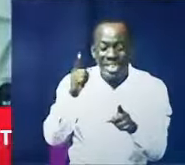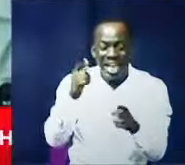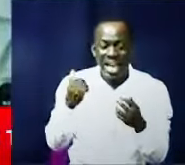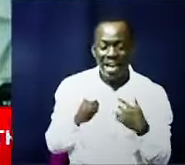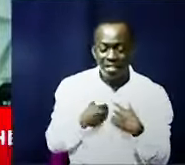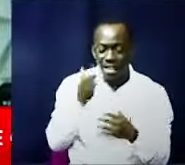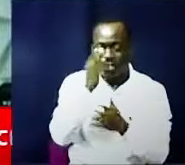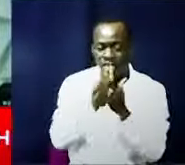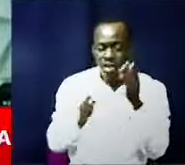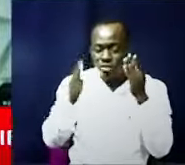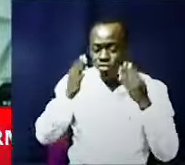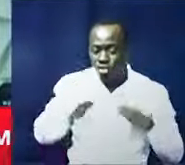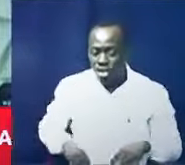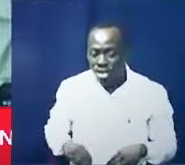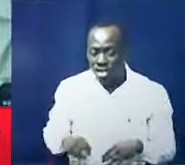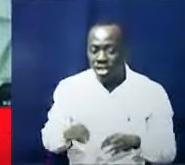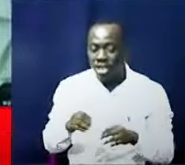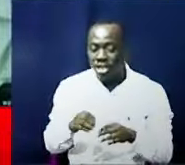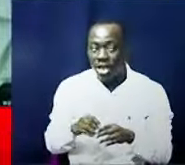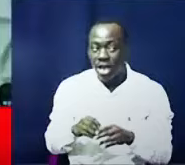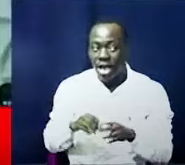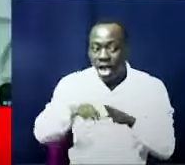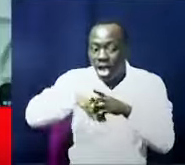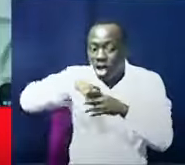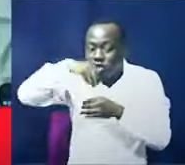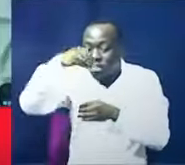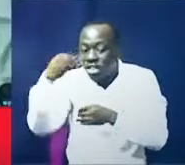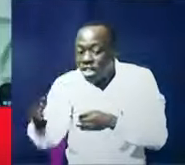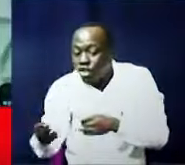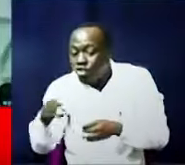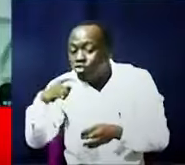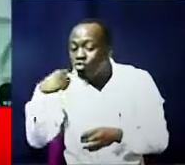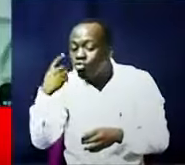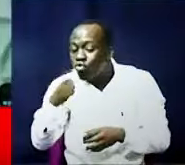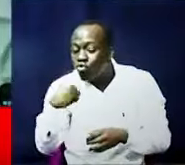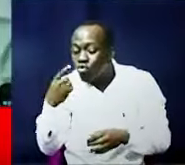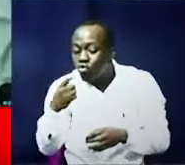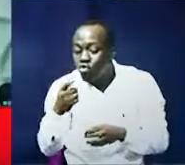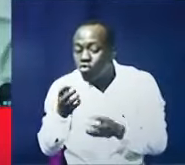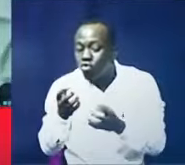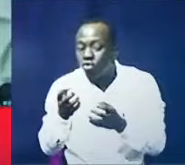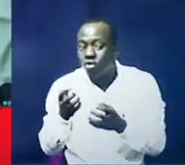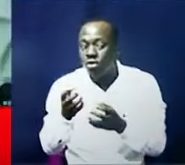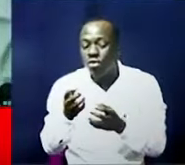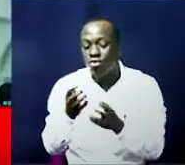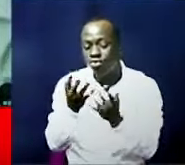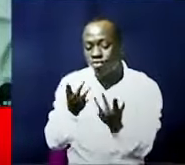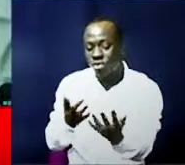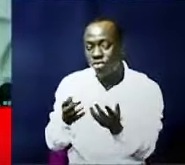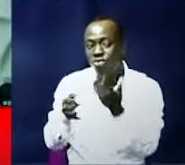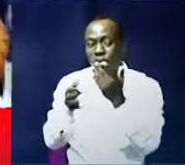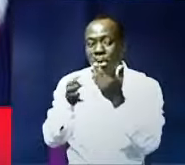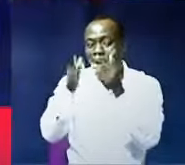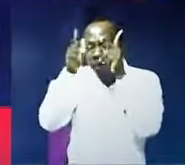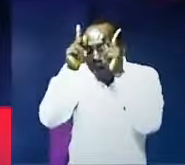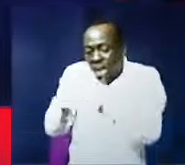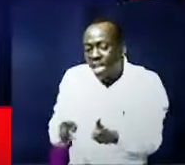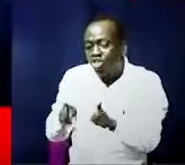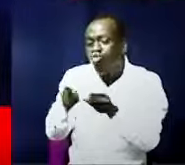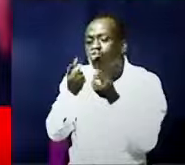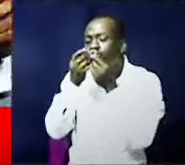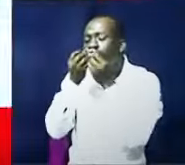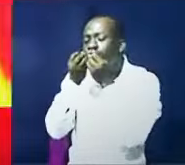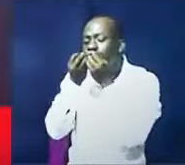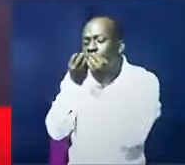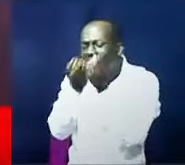still requesting his attention, and he is responding to that person. Ube jinsa owo otu